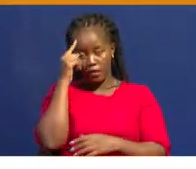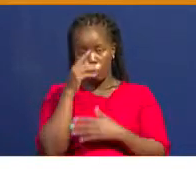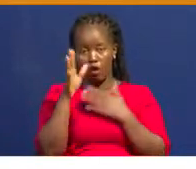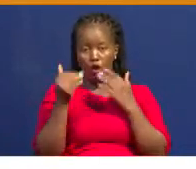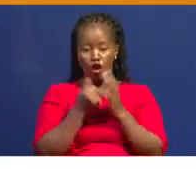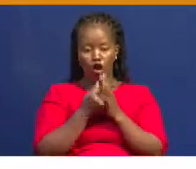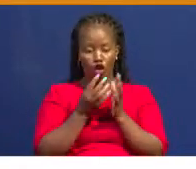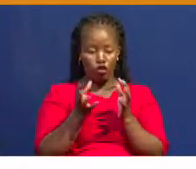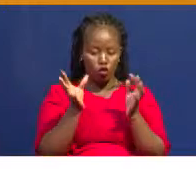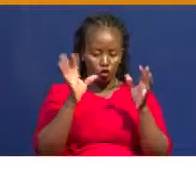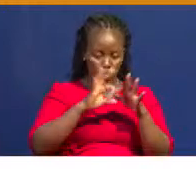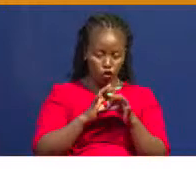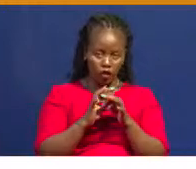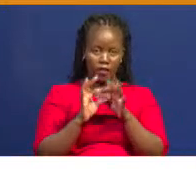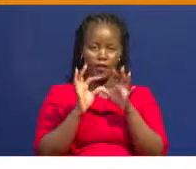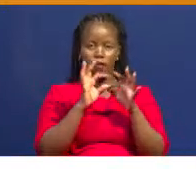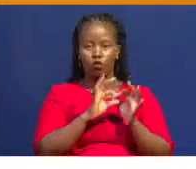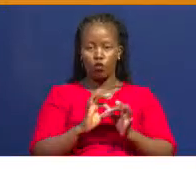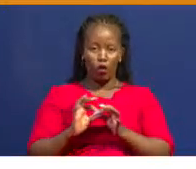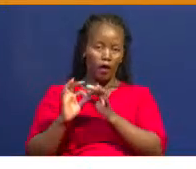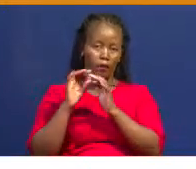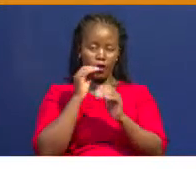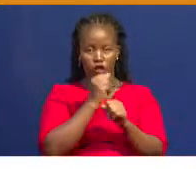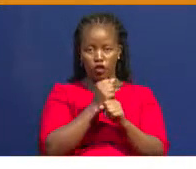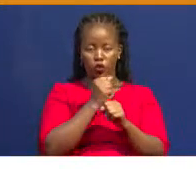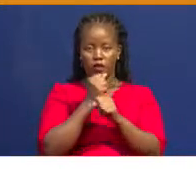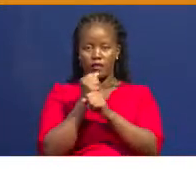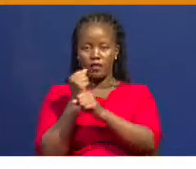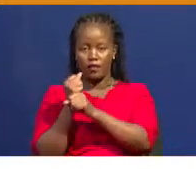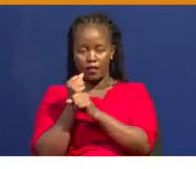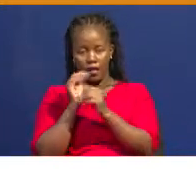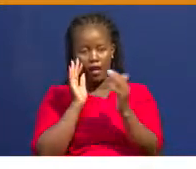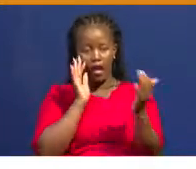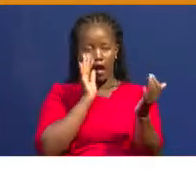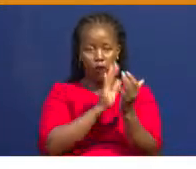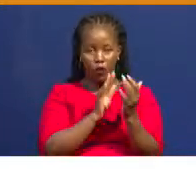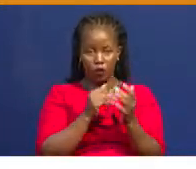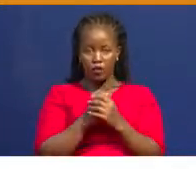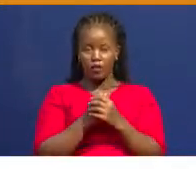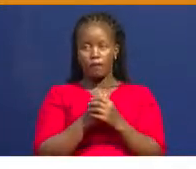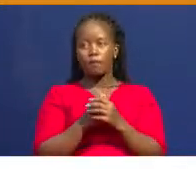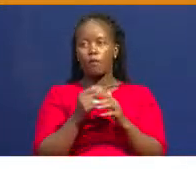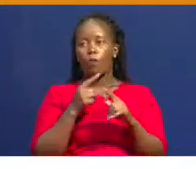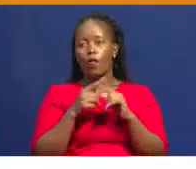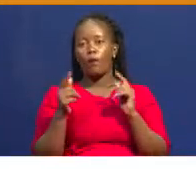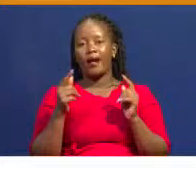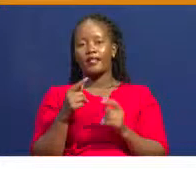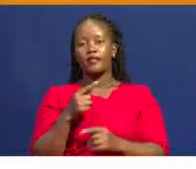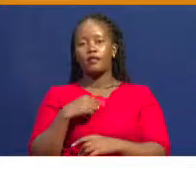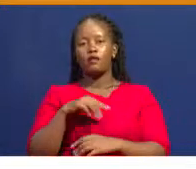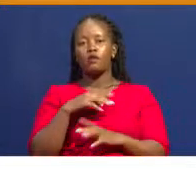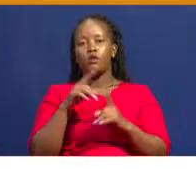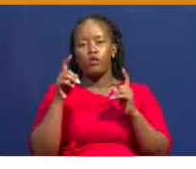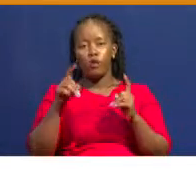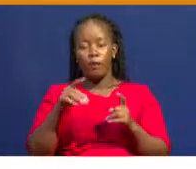which is collaboration, the multi-agency approach. One thing we have to appreciate, that it is